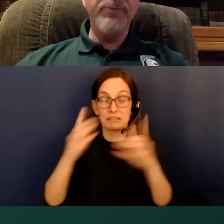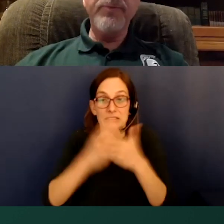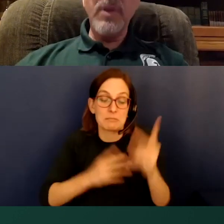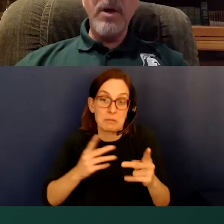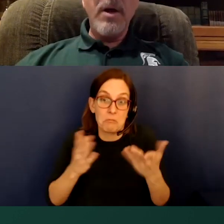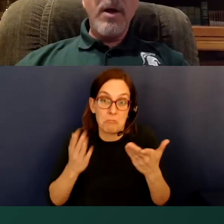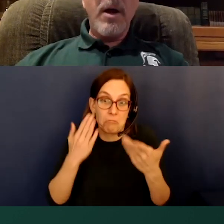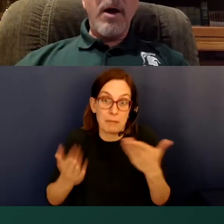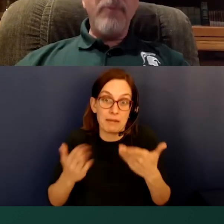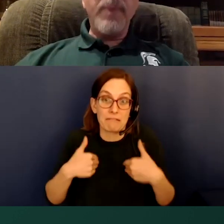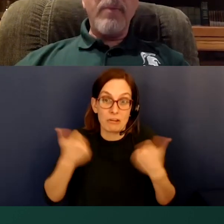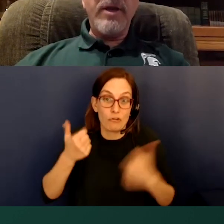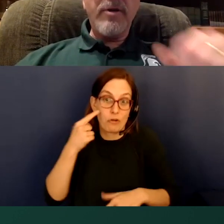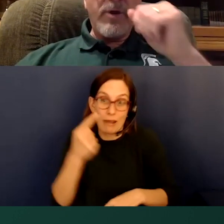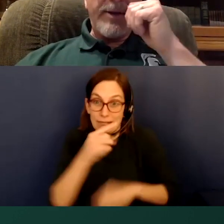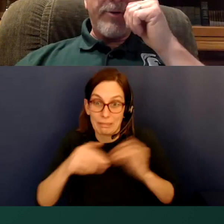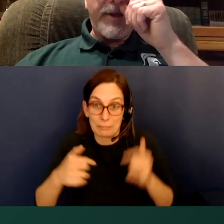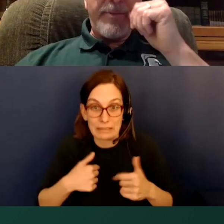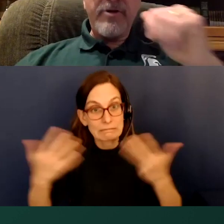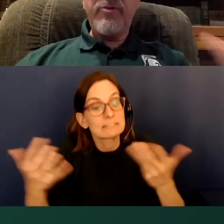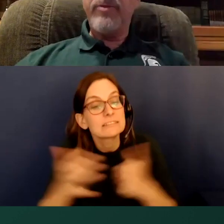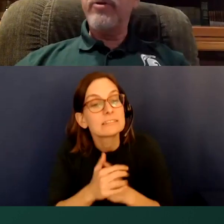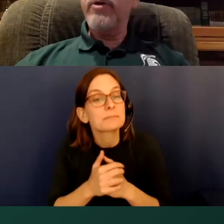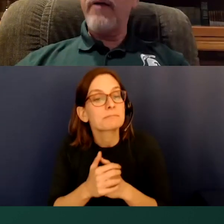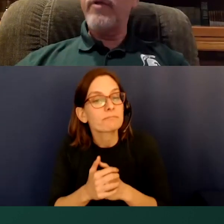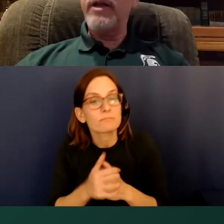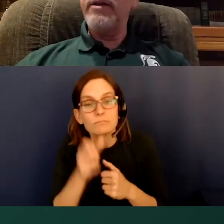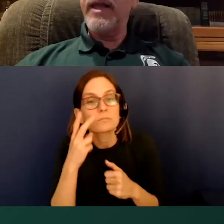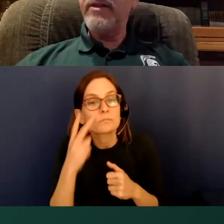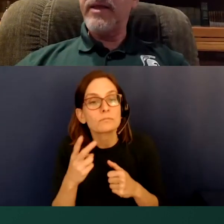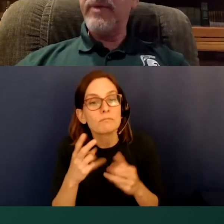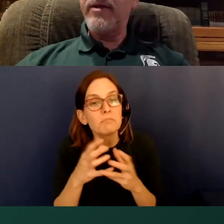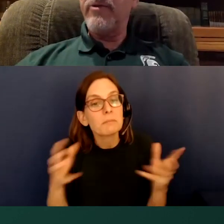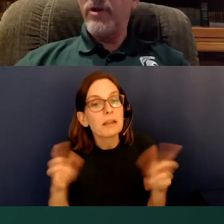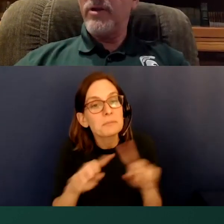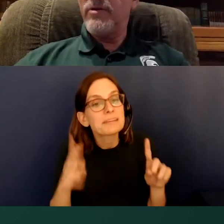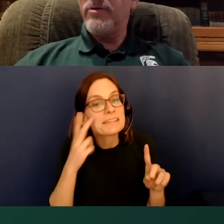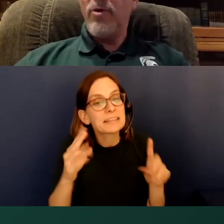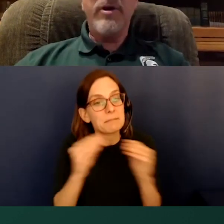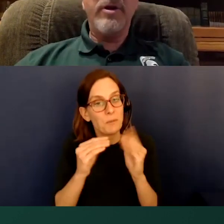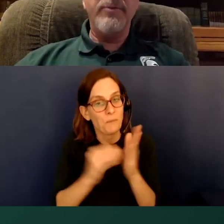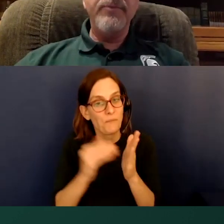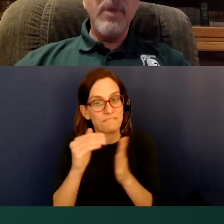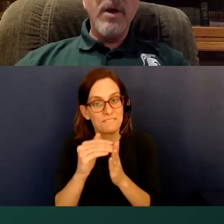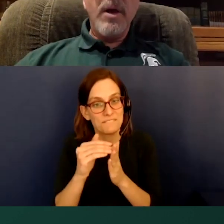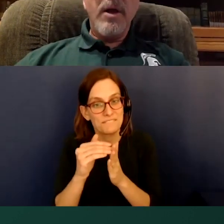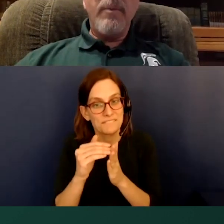older. But here's one I don't see much, but I've seen lately because I just noticed